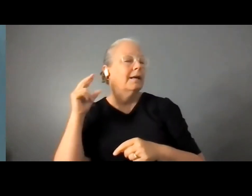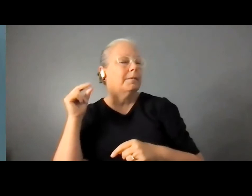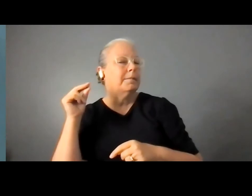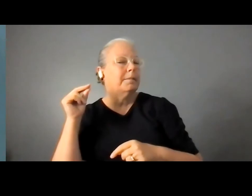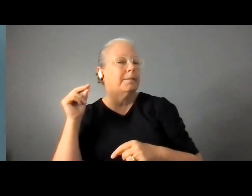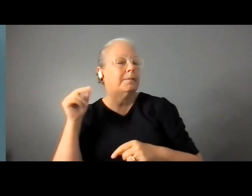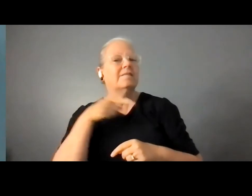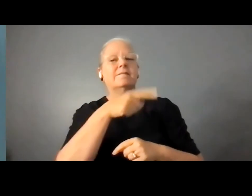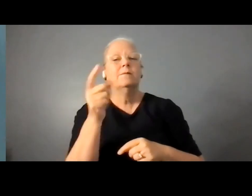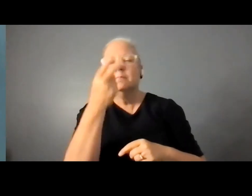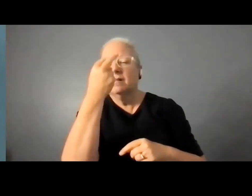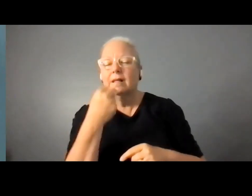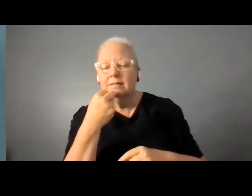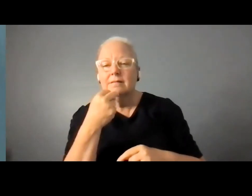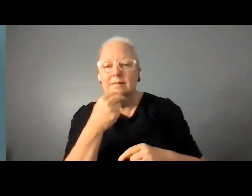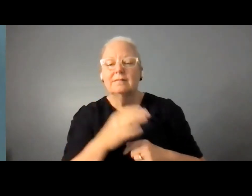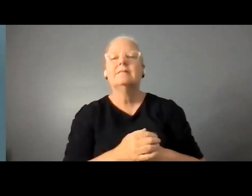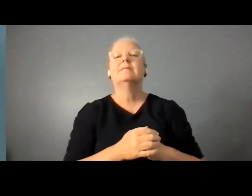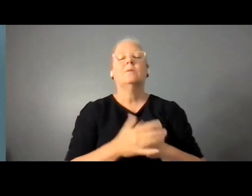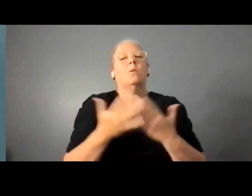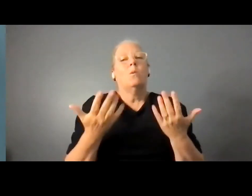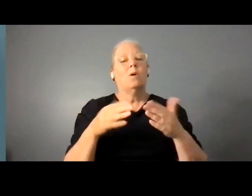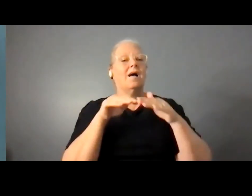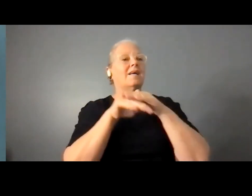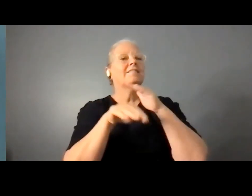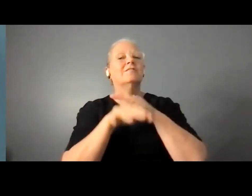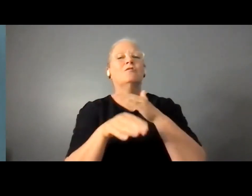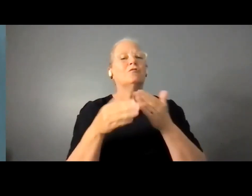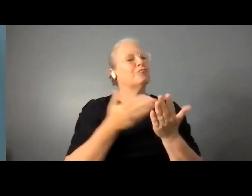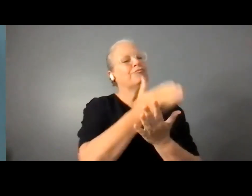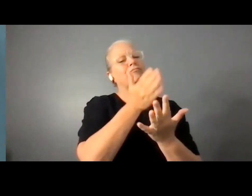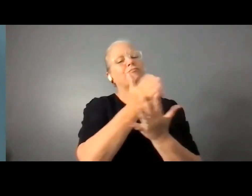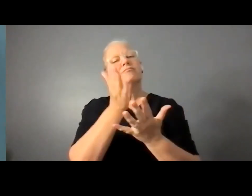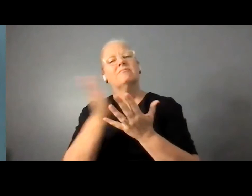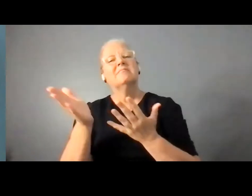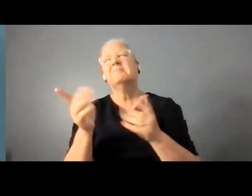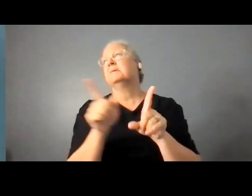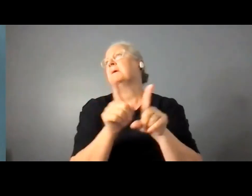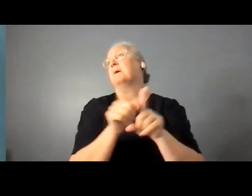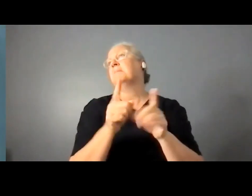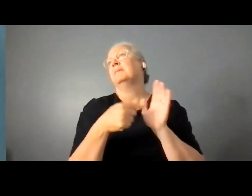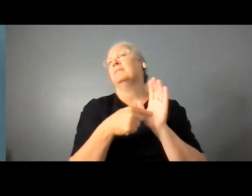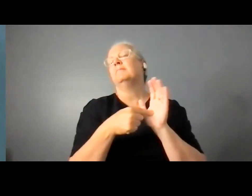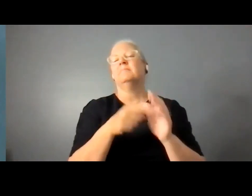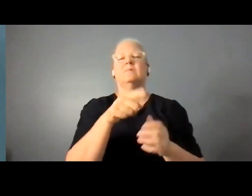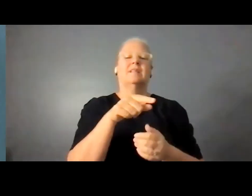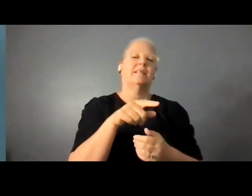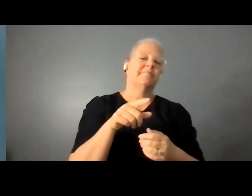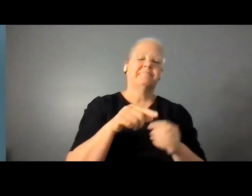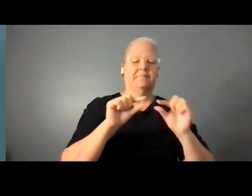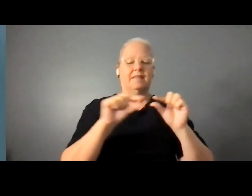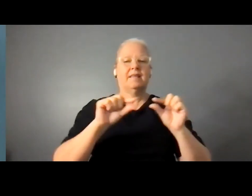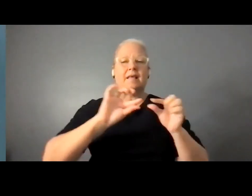general as a person with a disability, whether that be that you need captions, sign language, audio description,